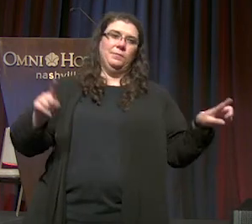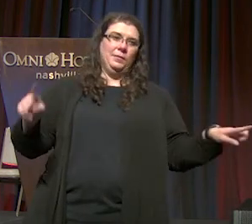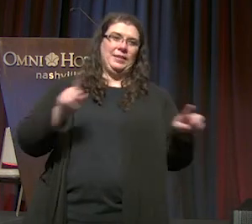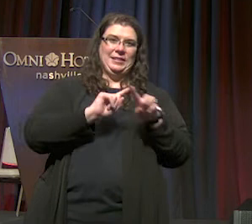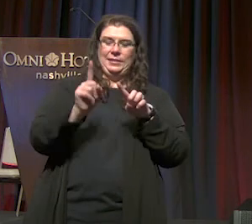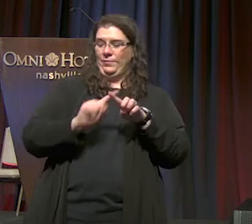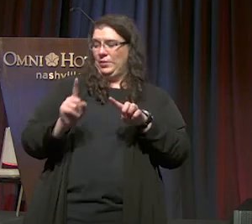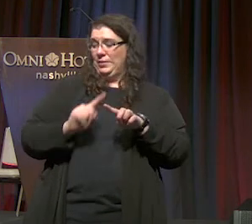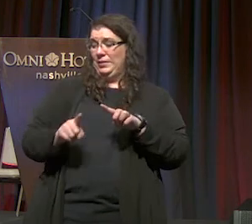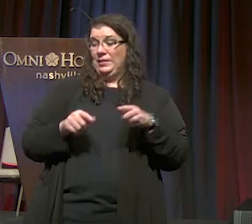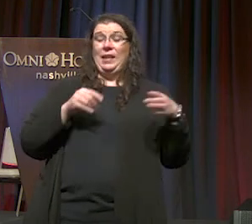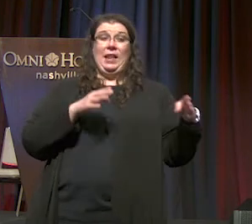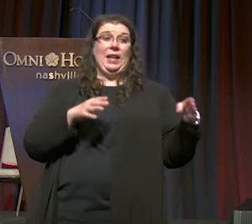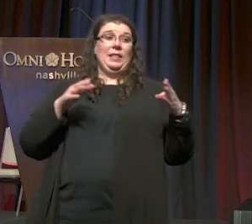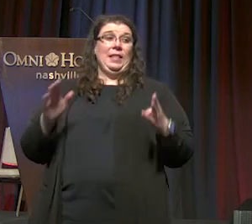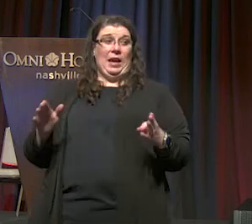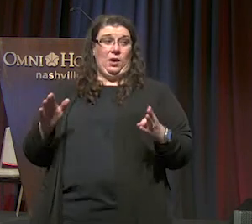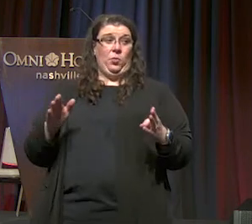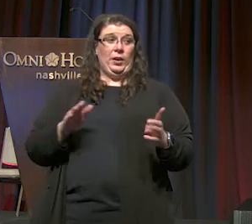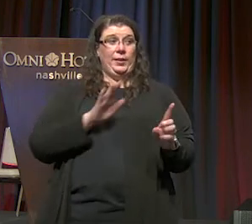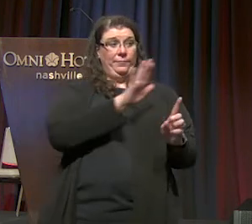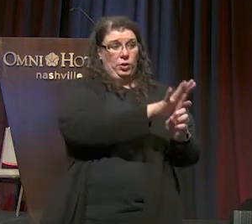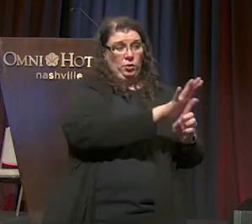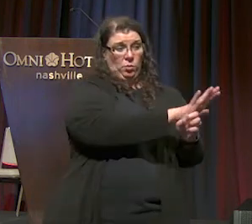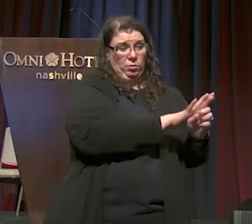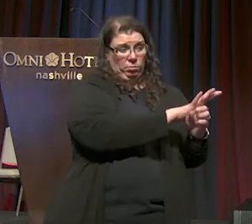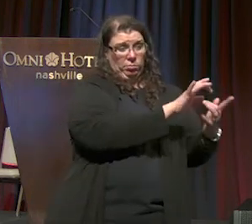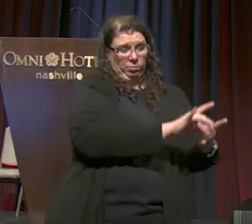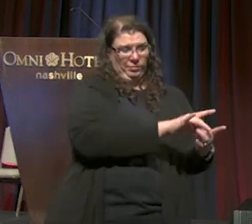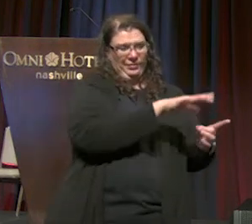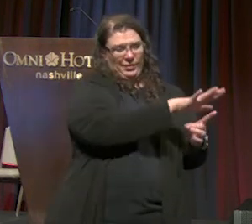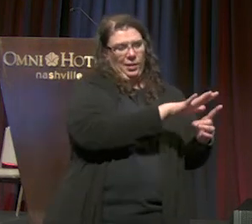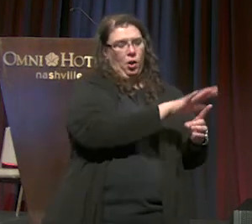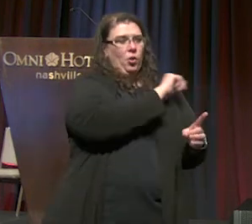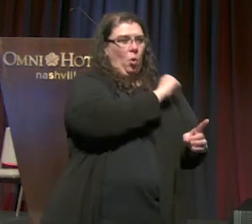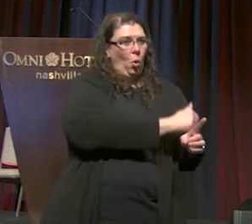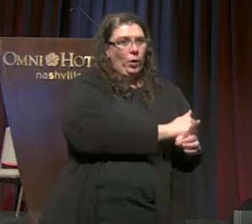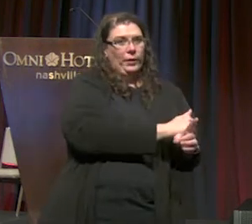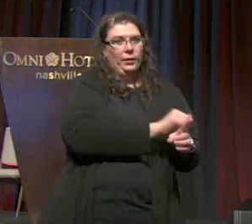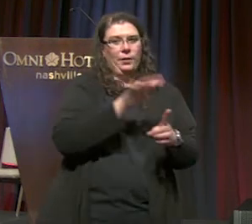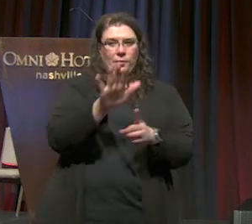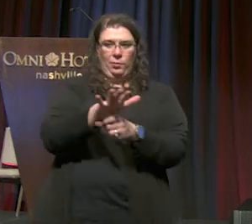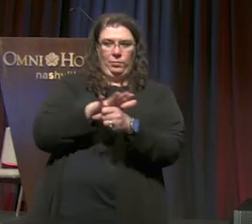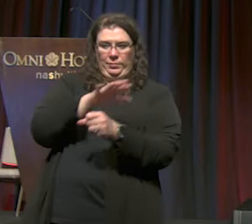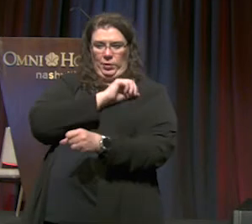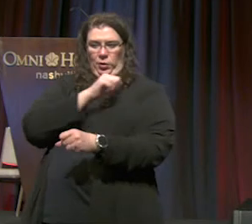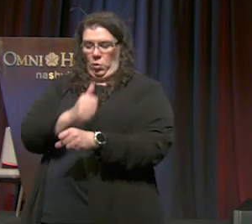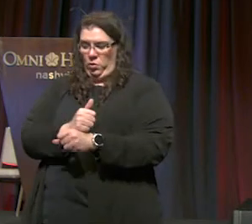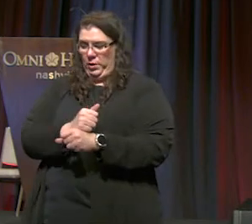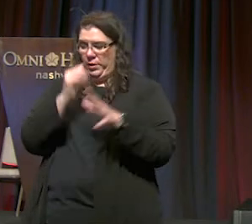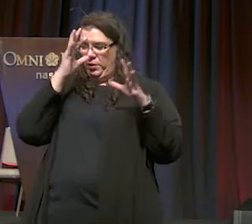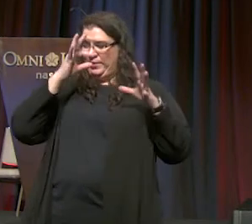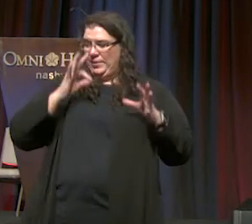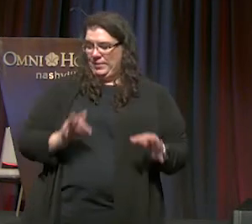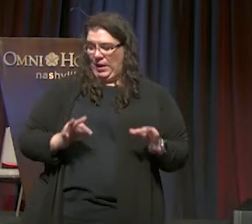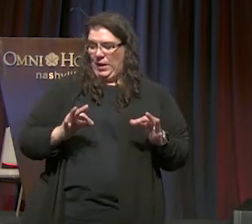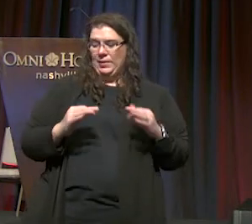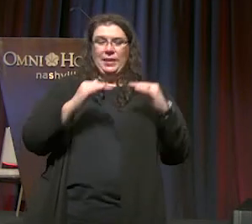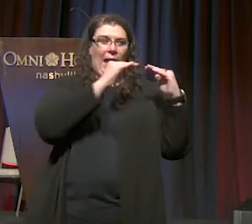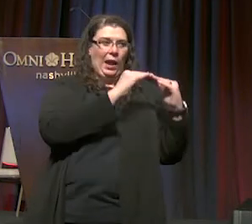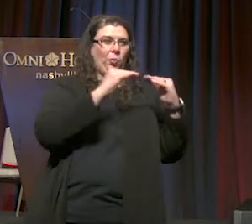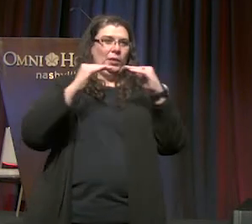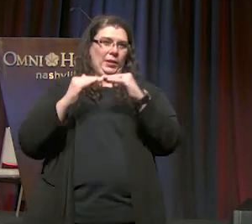differences and allowing for contextual authority to be exercised equitably by